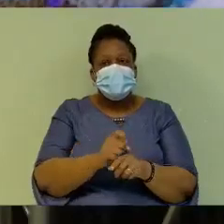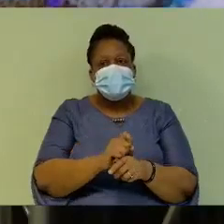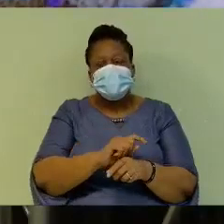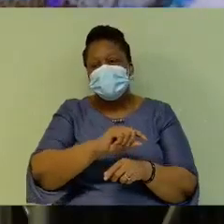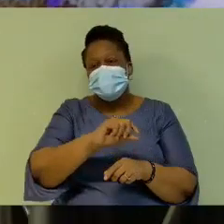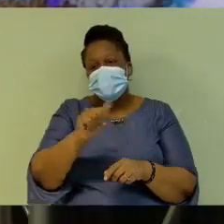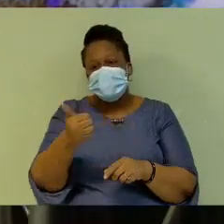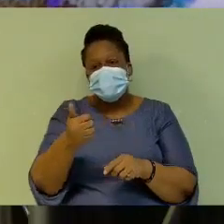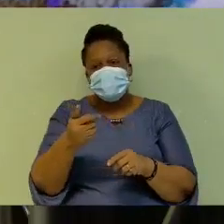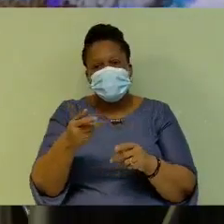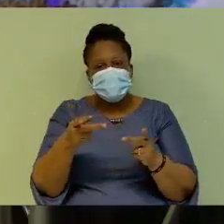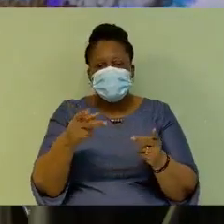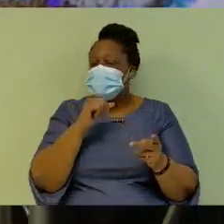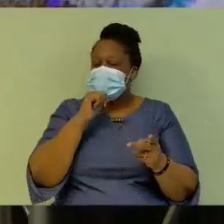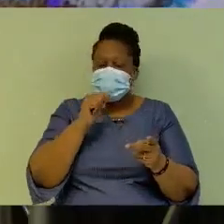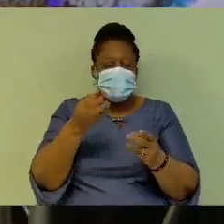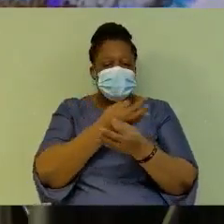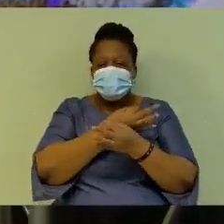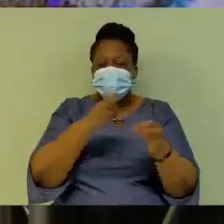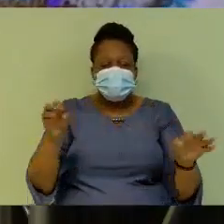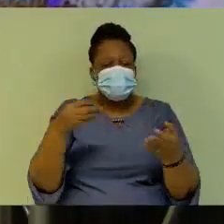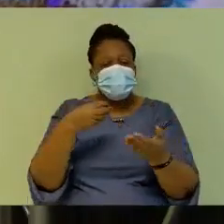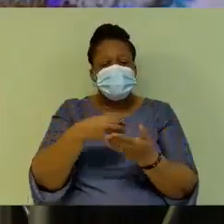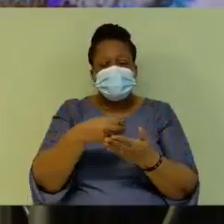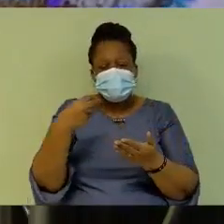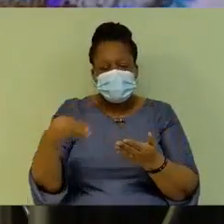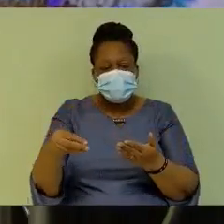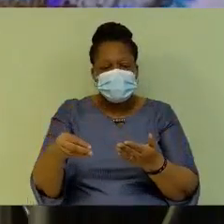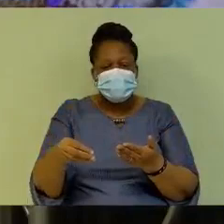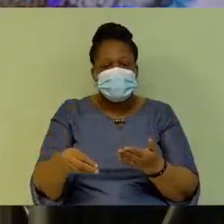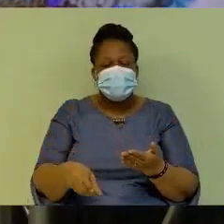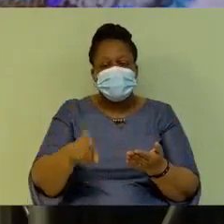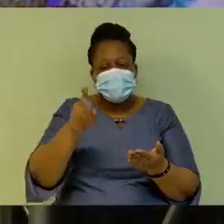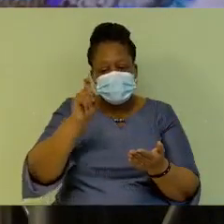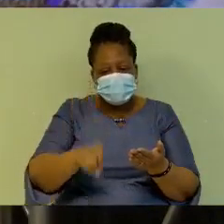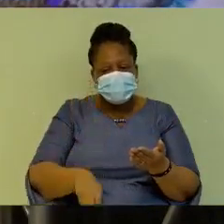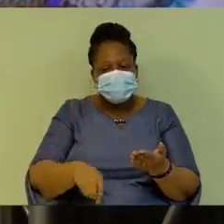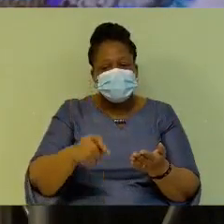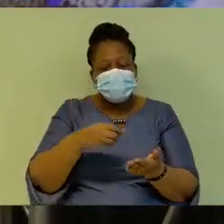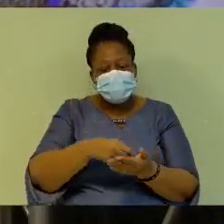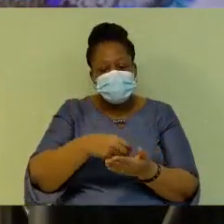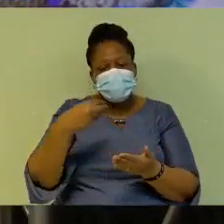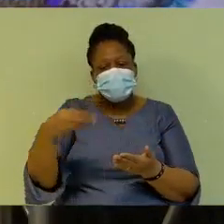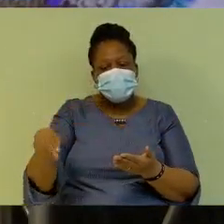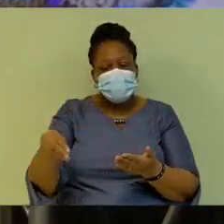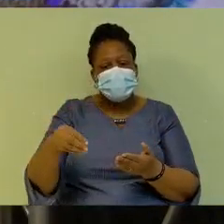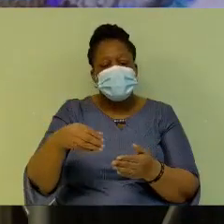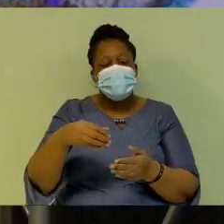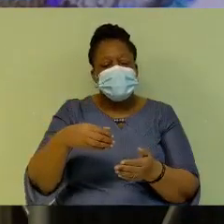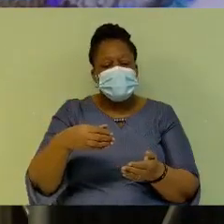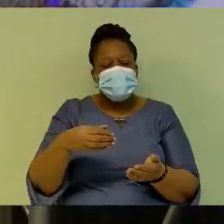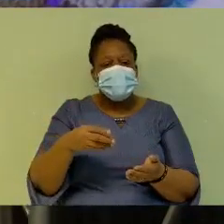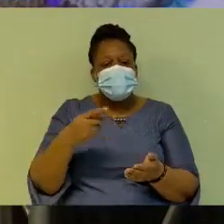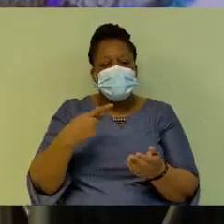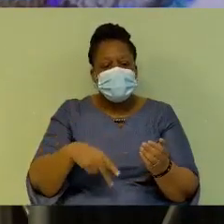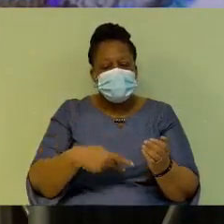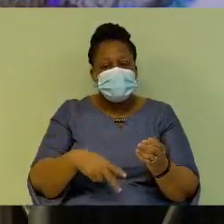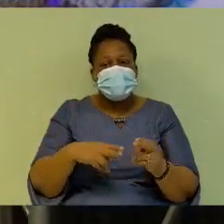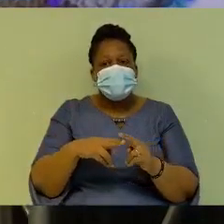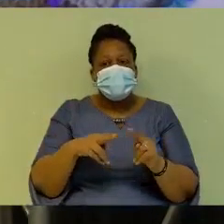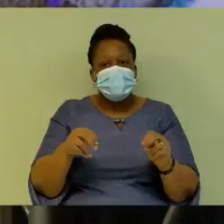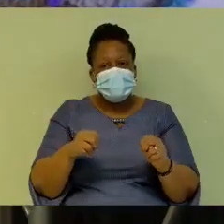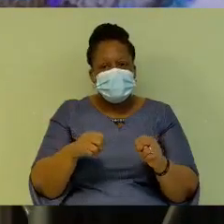the IMF is not free money. These are monies that are paid with interest. St. Kitts and Nevis went